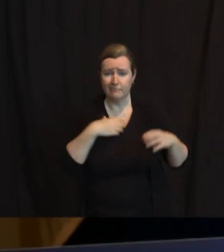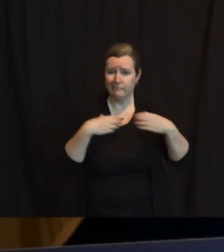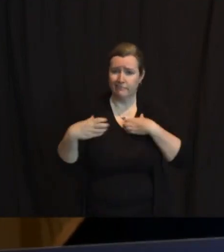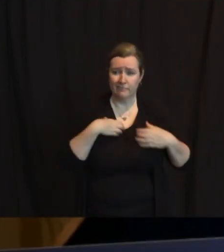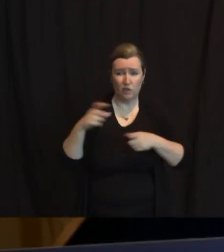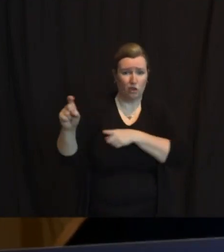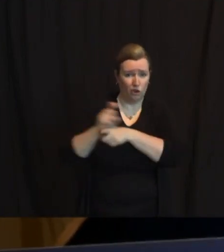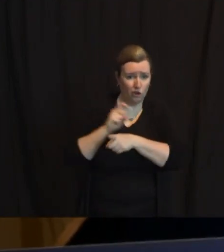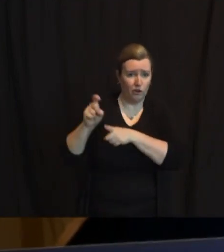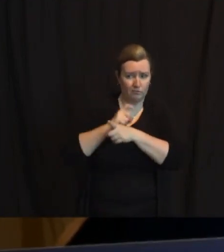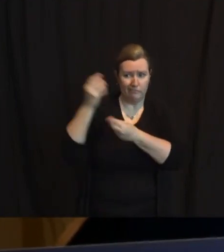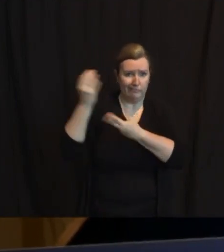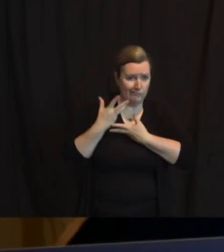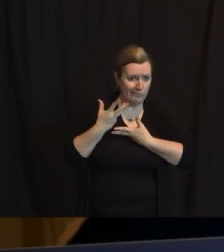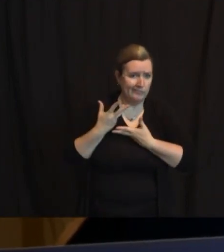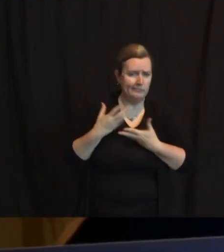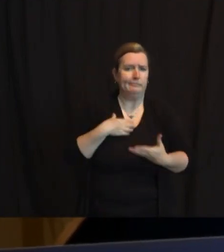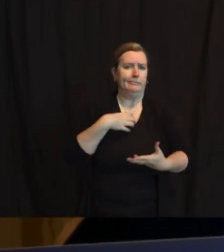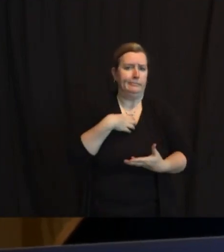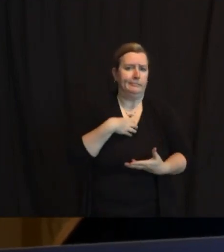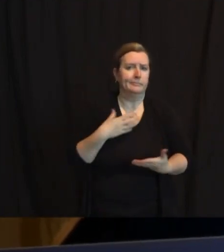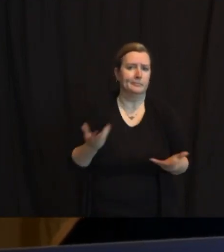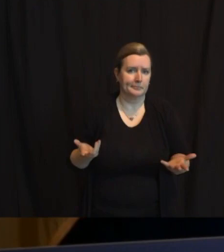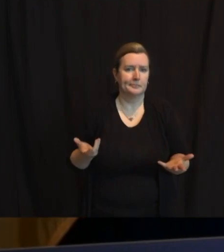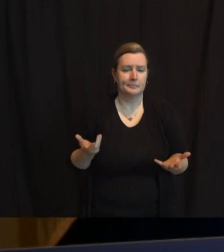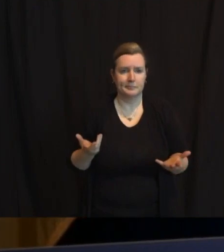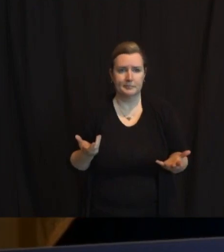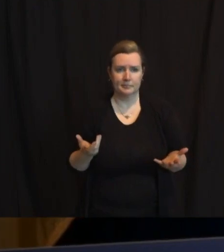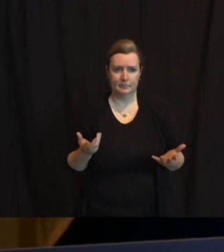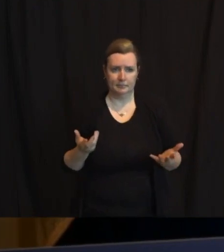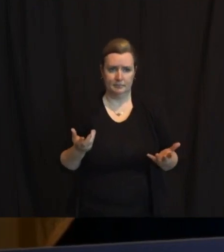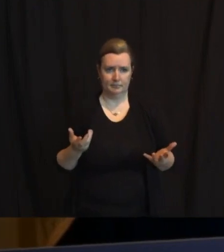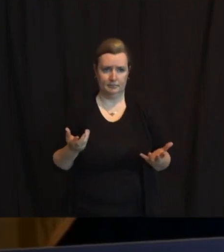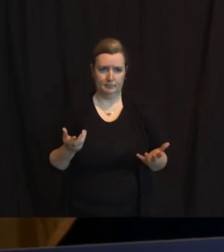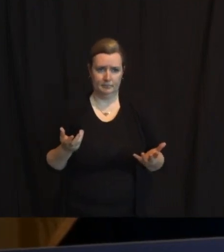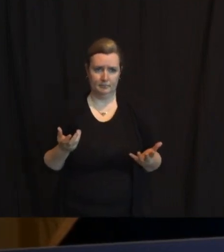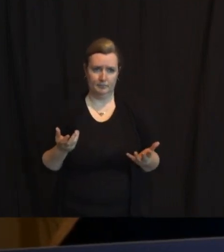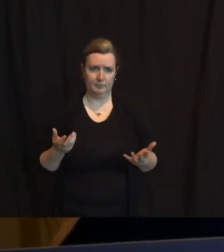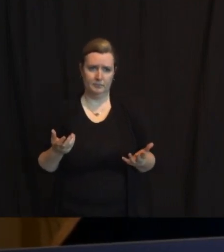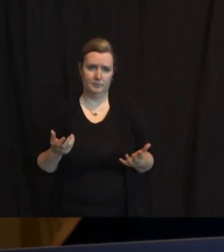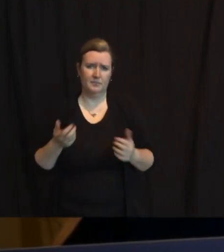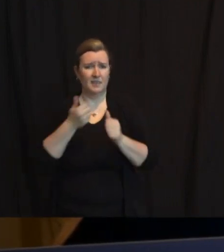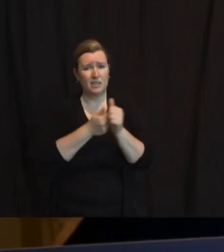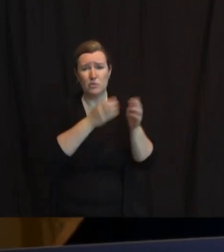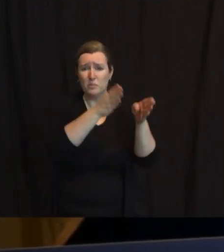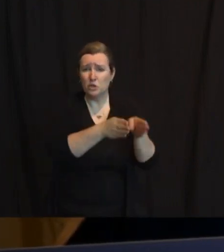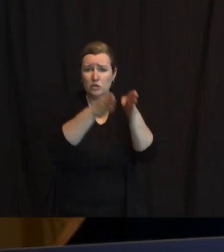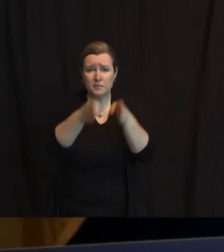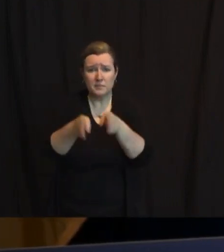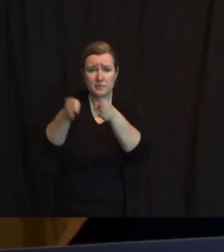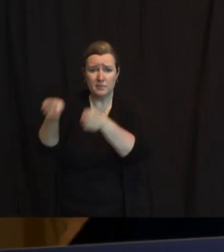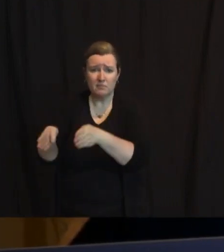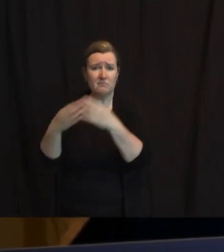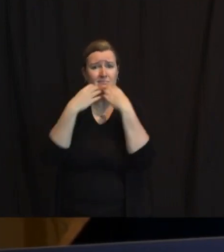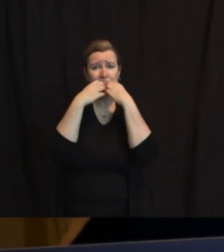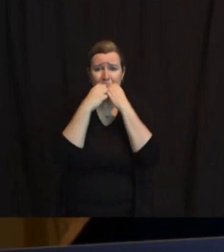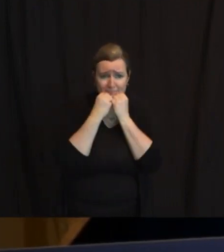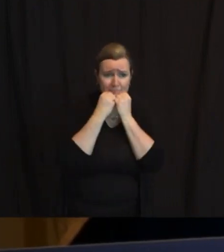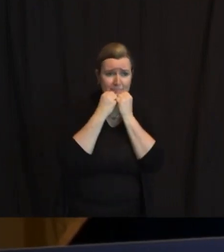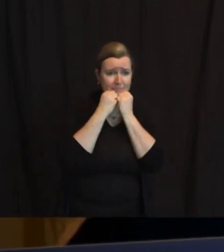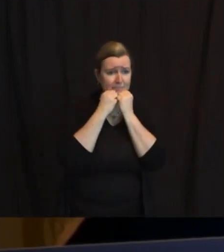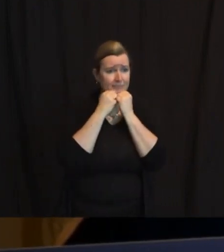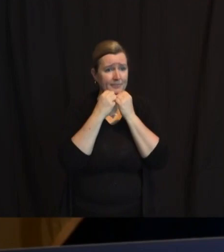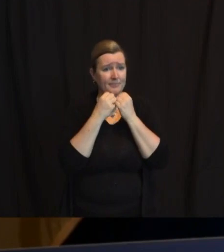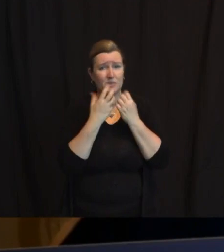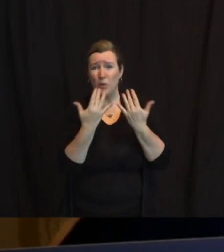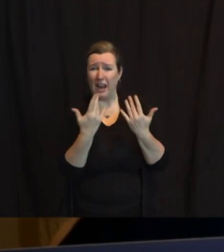And it's what I'm about to say is no way demeans any of these individual stories, but they really are anomalies. The ones that are waiting a long time. Most